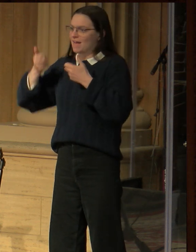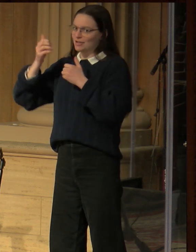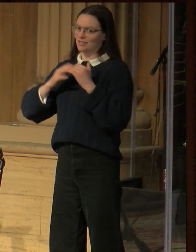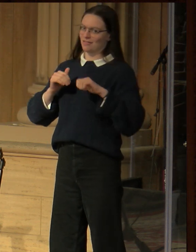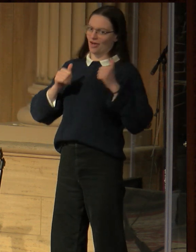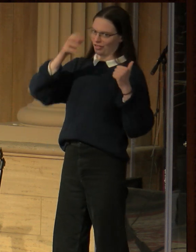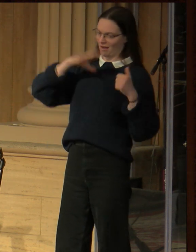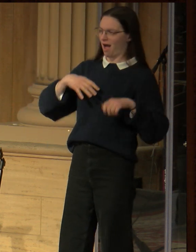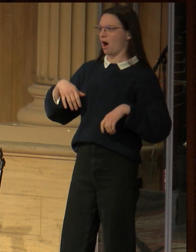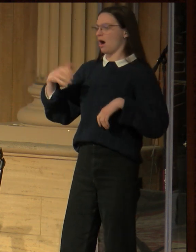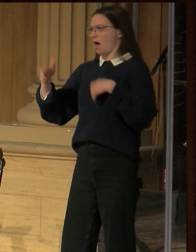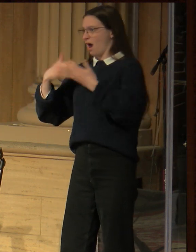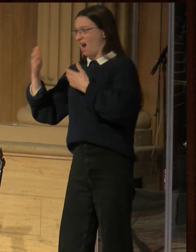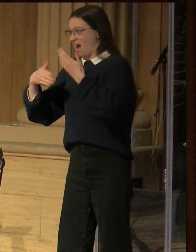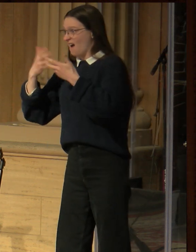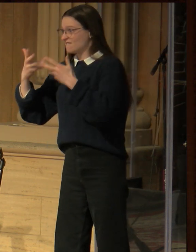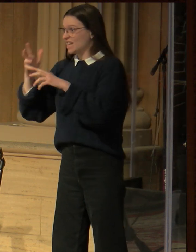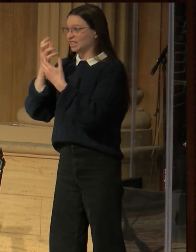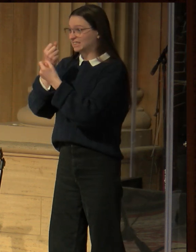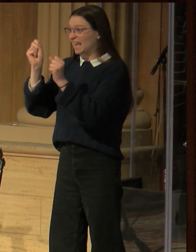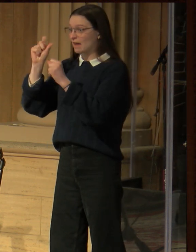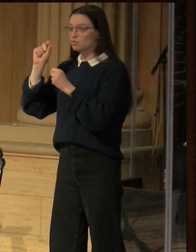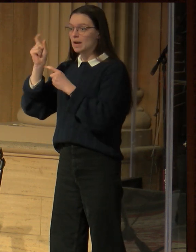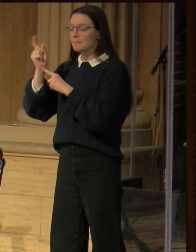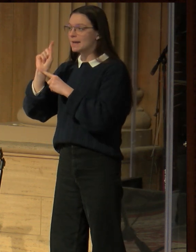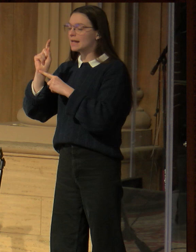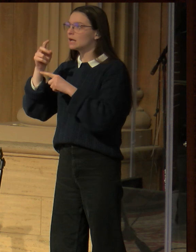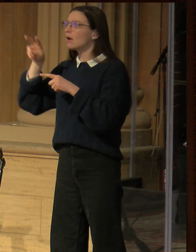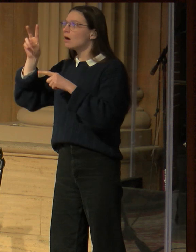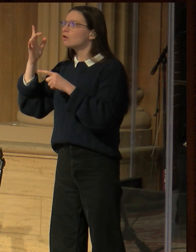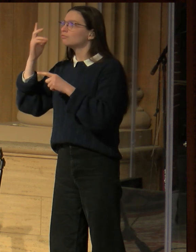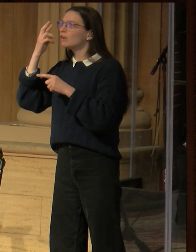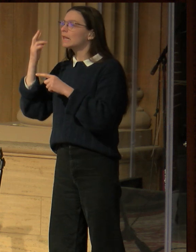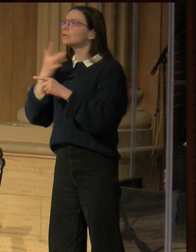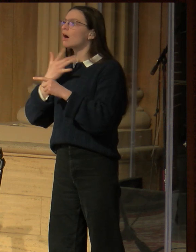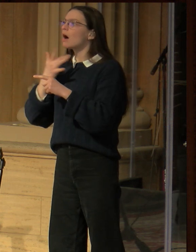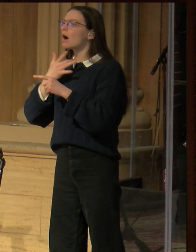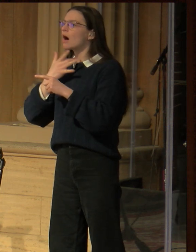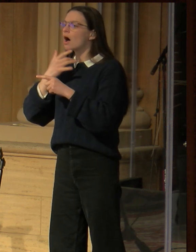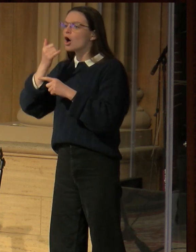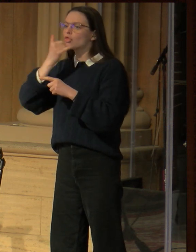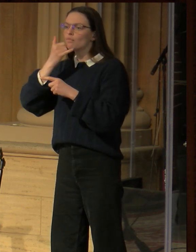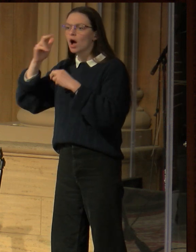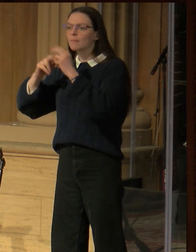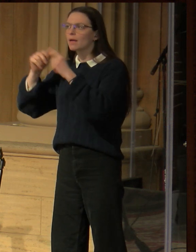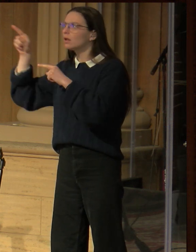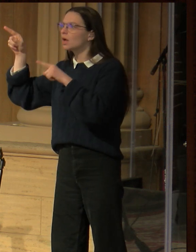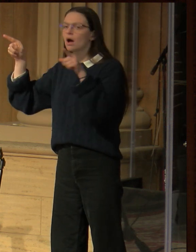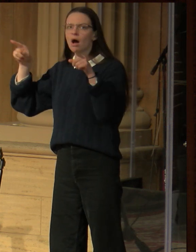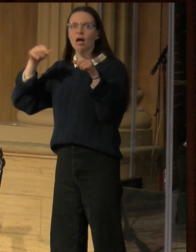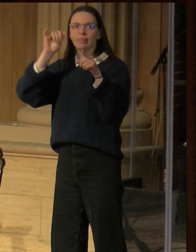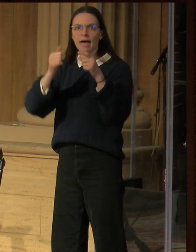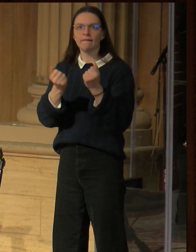other guy. And then after you've done that for about 20 minutes, you look up and you realize, oh, that whole time the ladder was up against the wrong building.